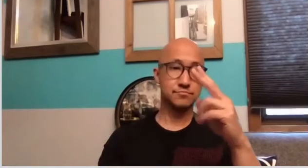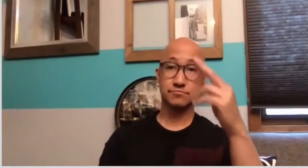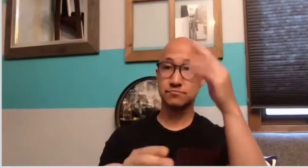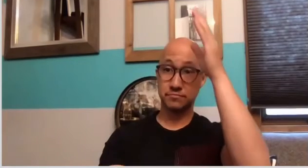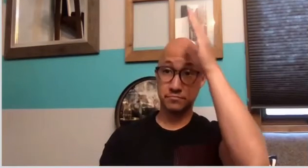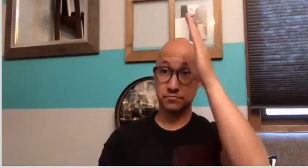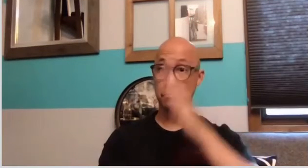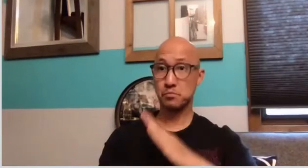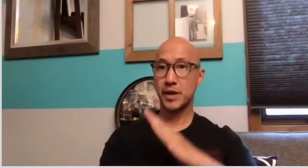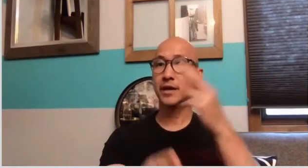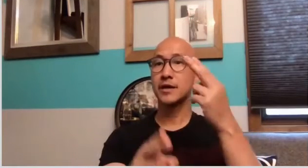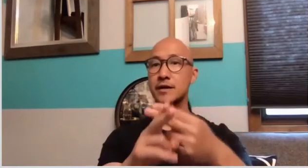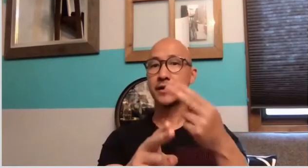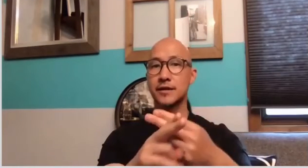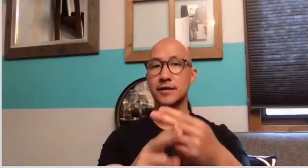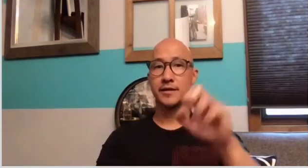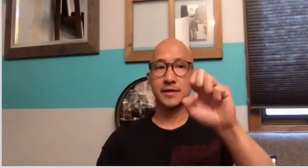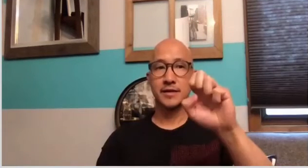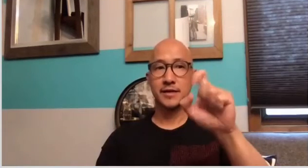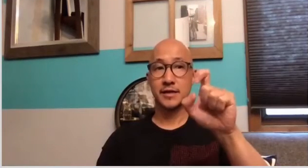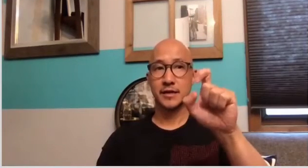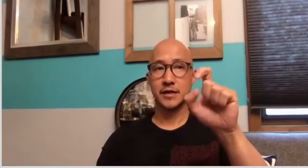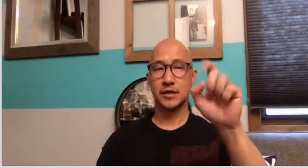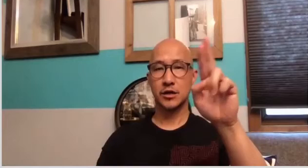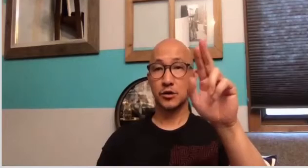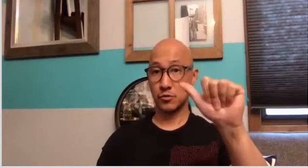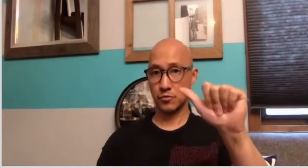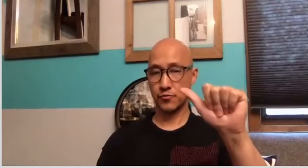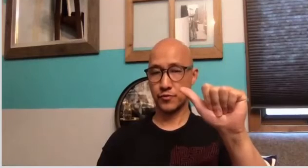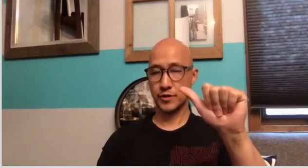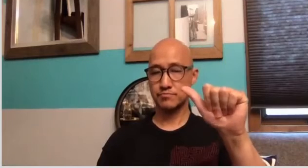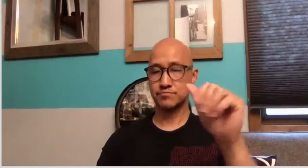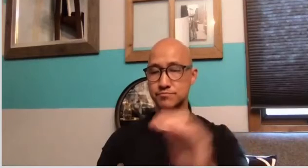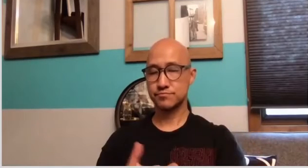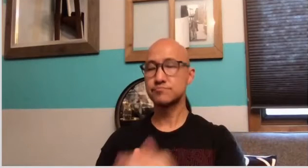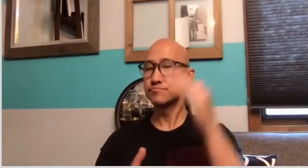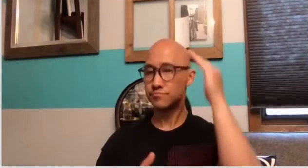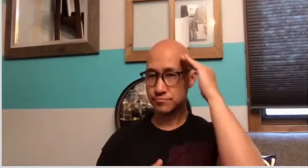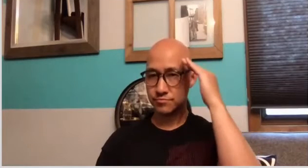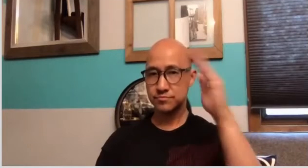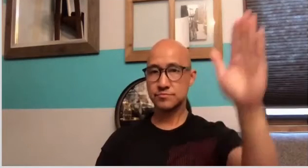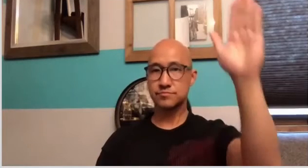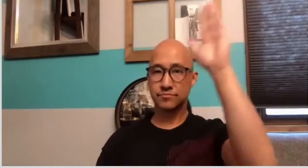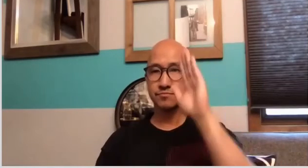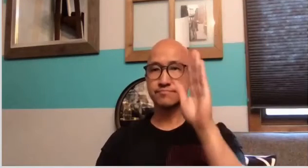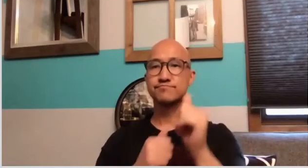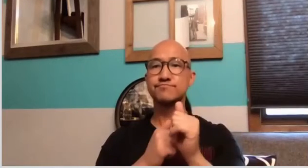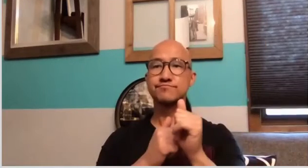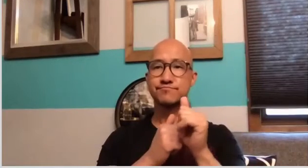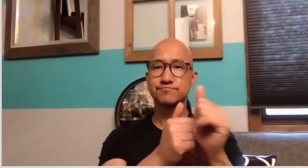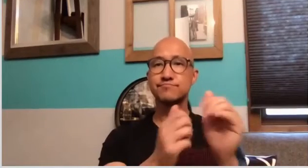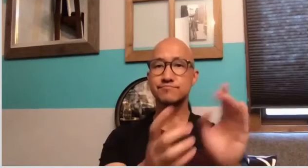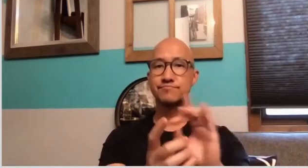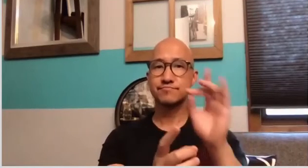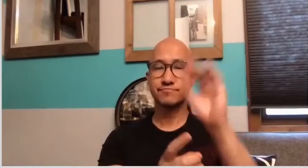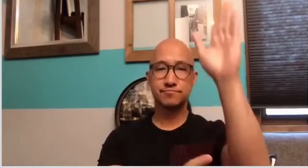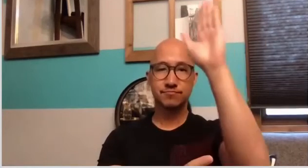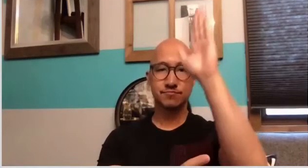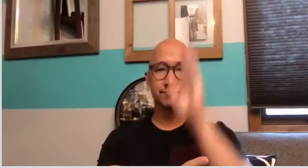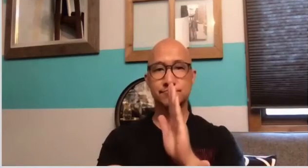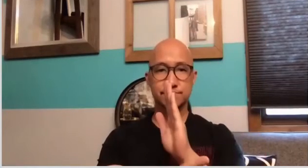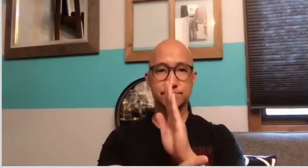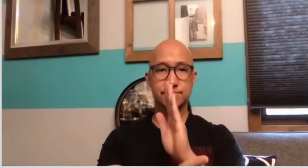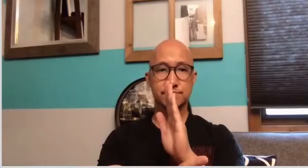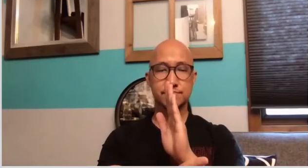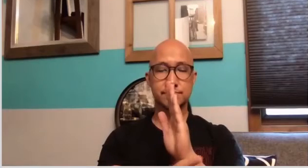a man brought up in the knowledge of God. This Ezra is moved by the Spirit of God and granted permission by the